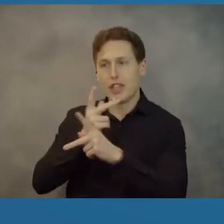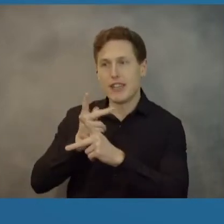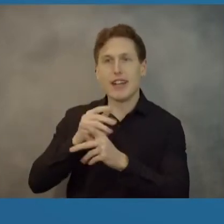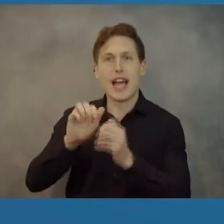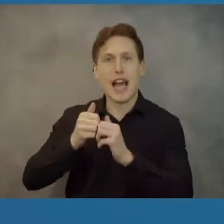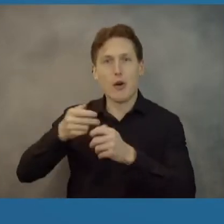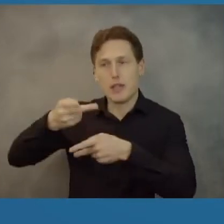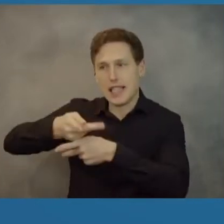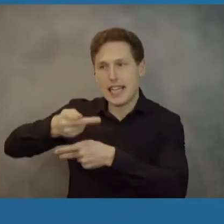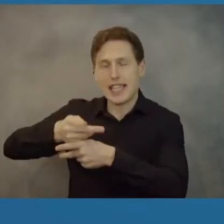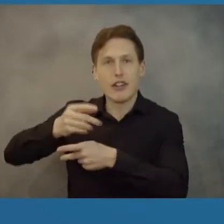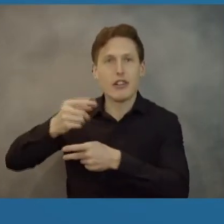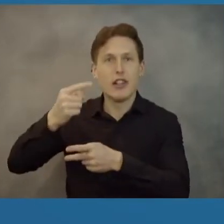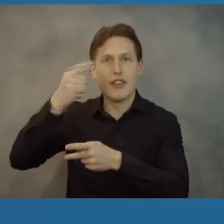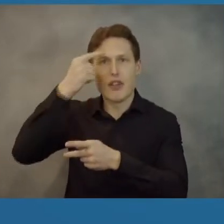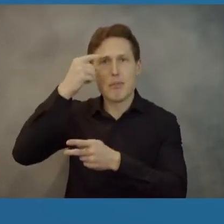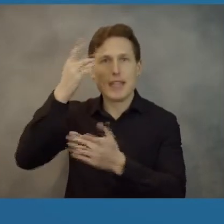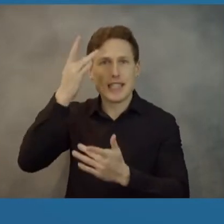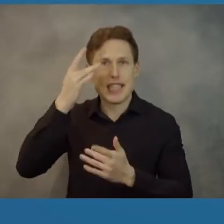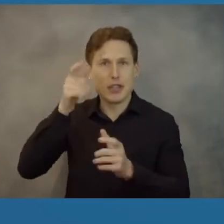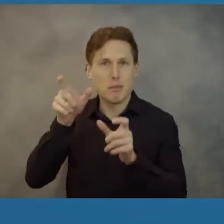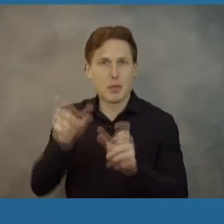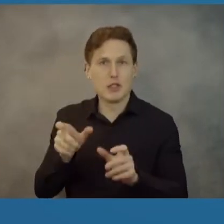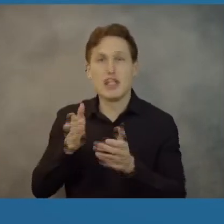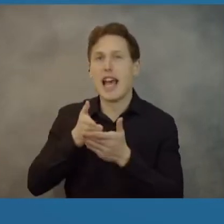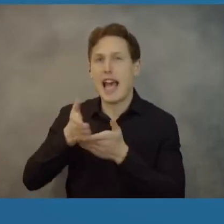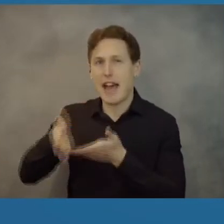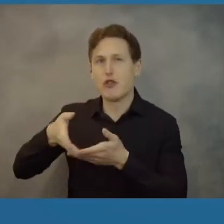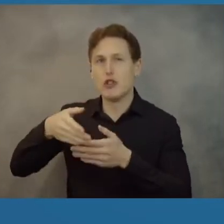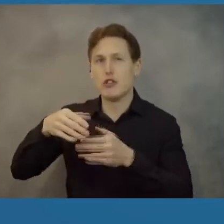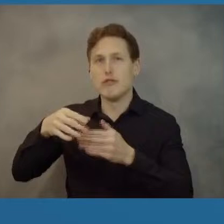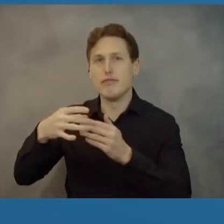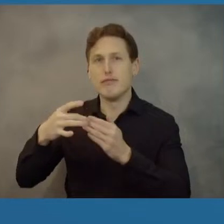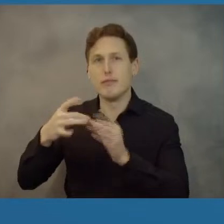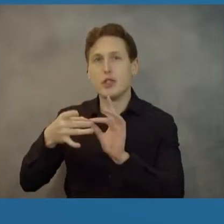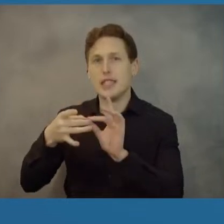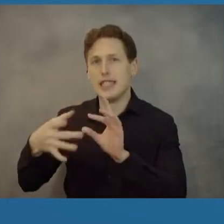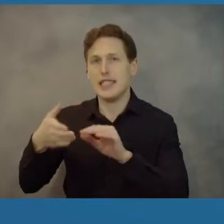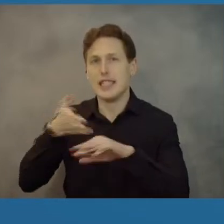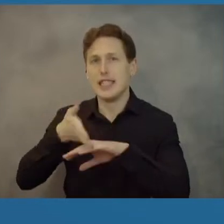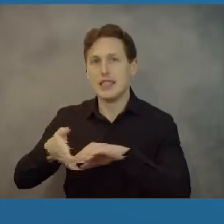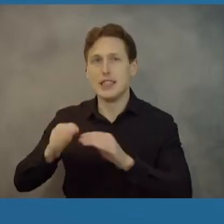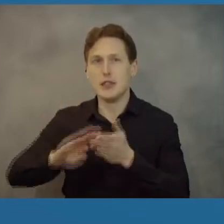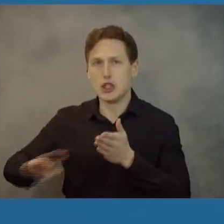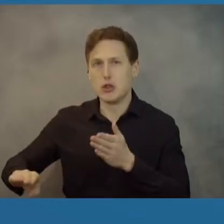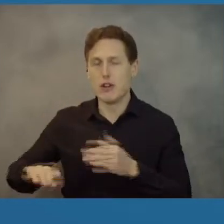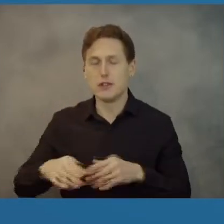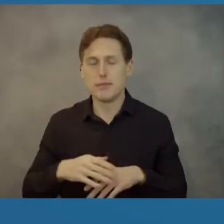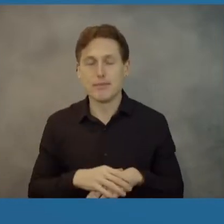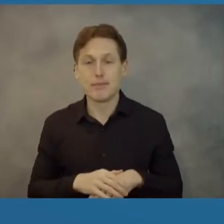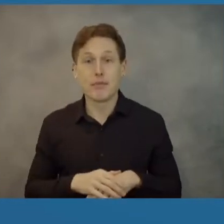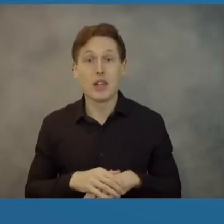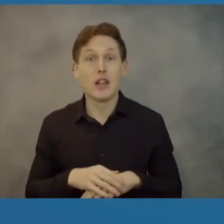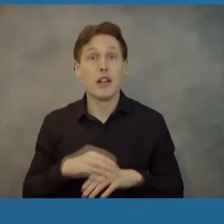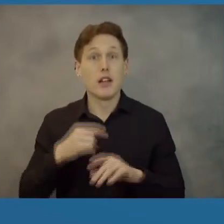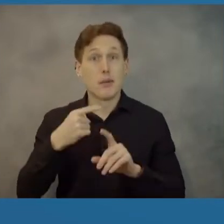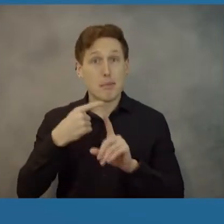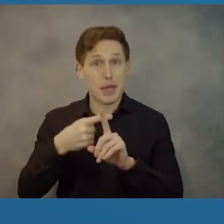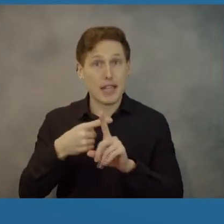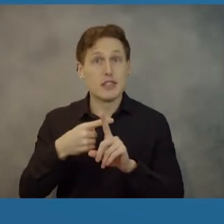discharged. We are also giving more flexibility, so there are two different practitioners who are supposed to be